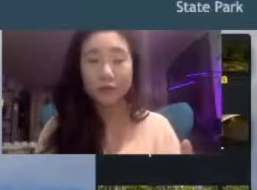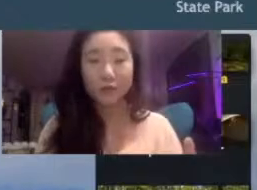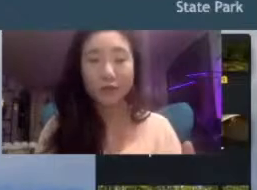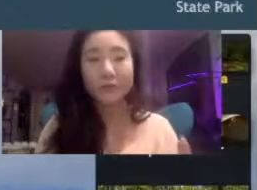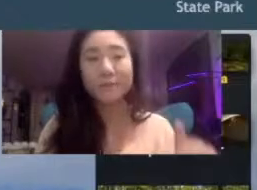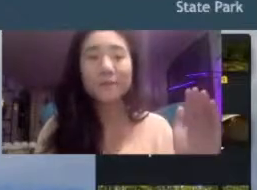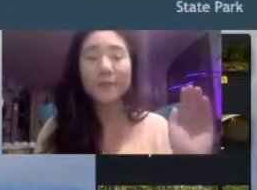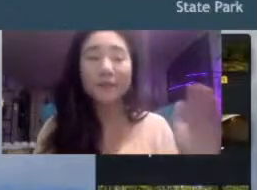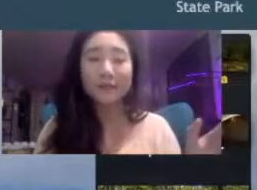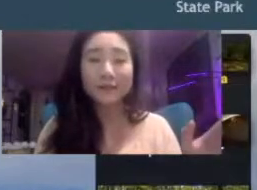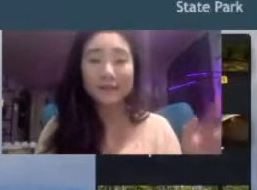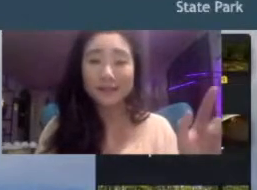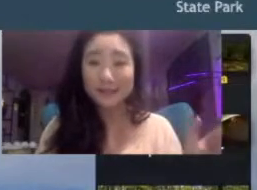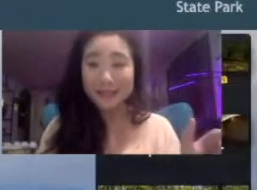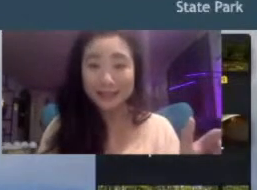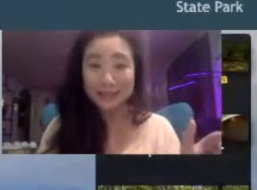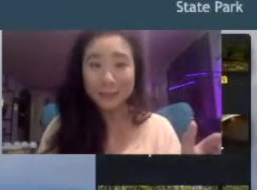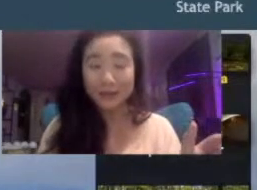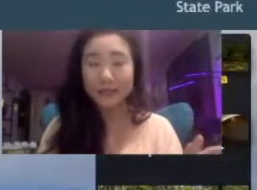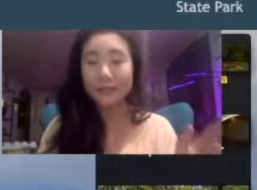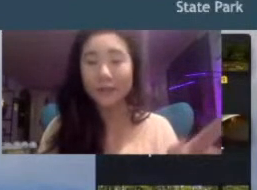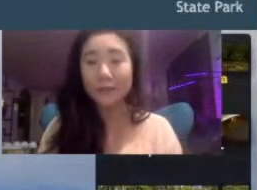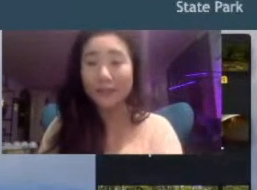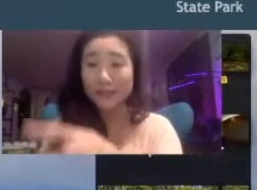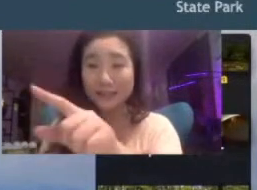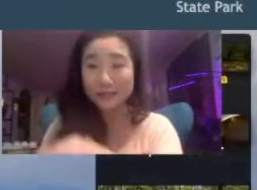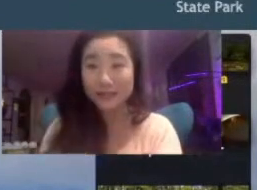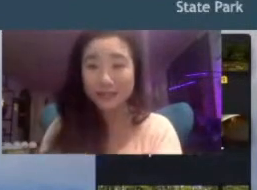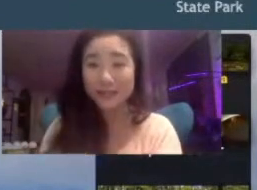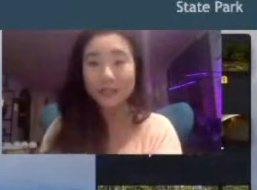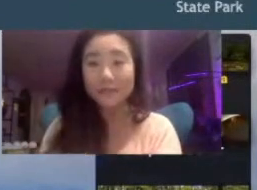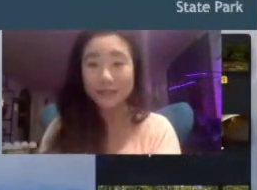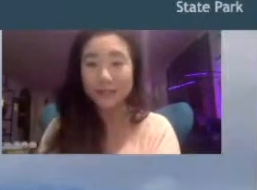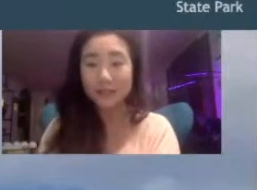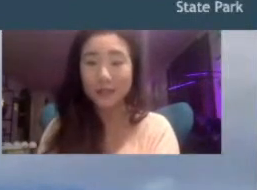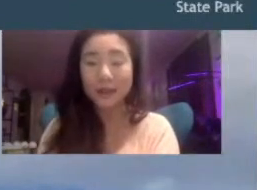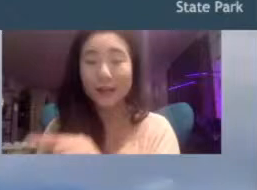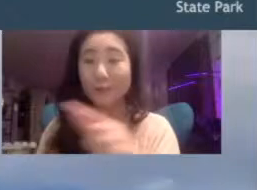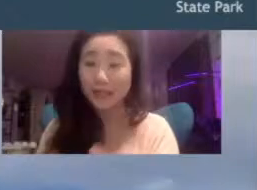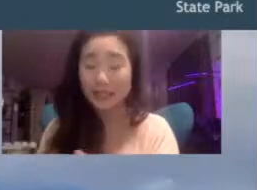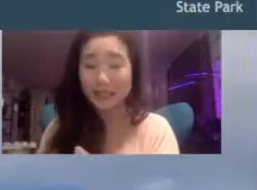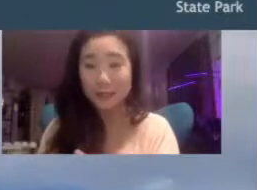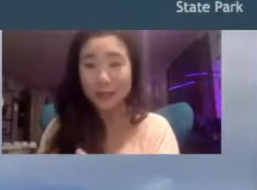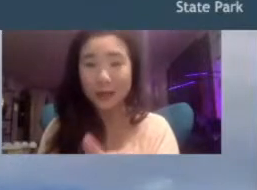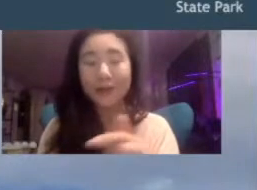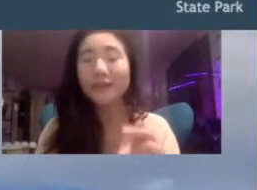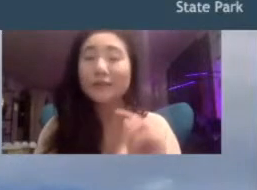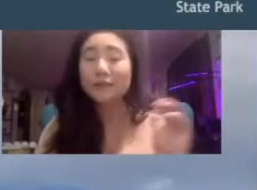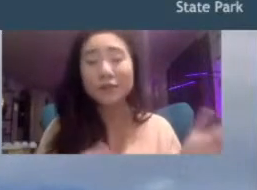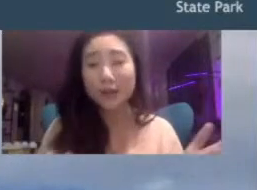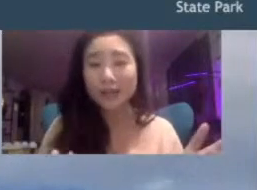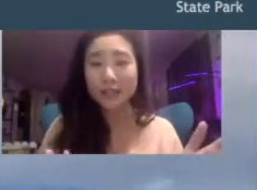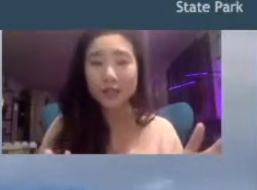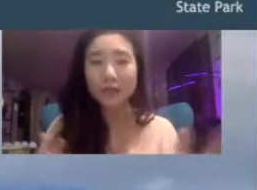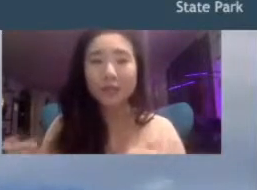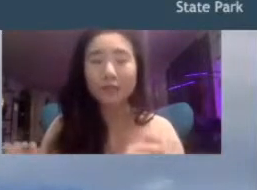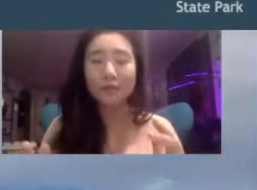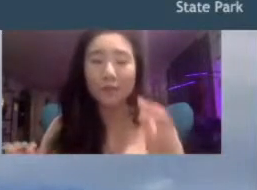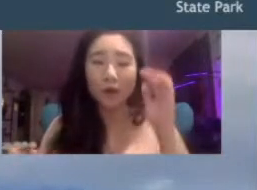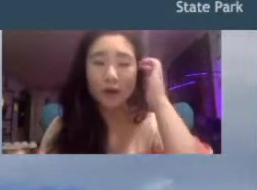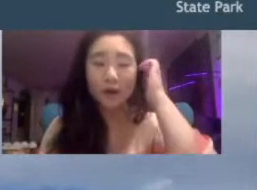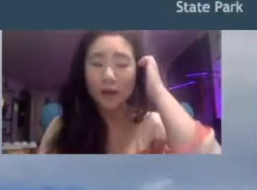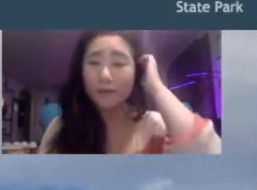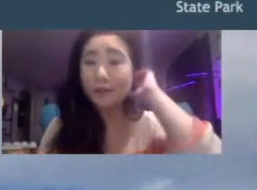virtual tours. This is the scene list button, so it'll make this list of scenes on the right completely disappear. So if you're trying to do a little